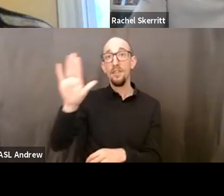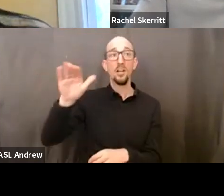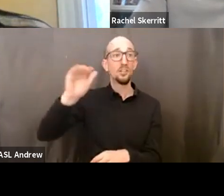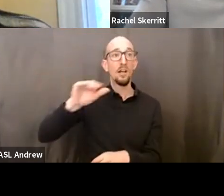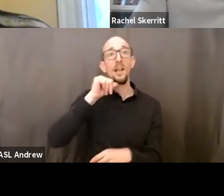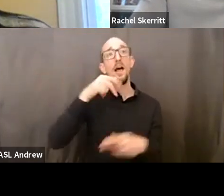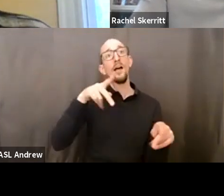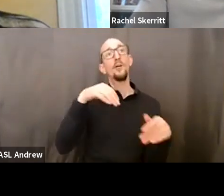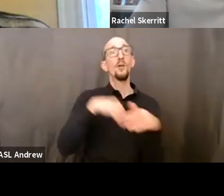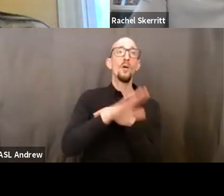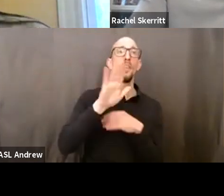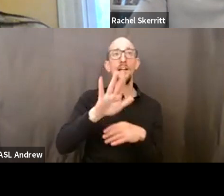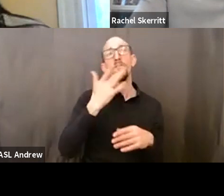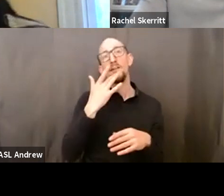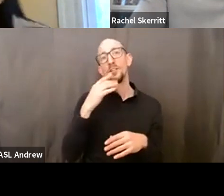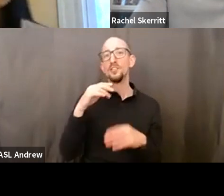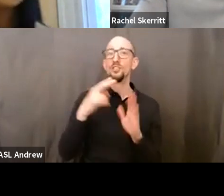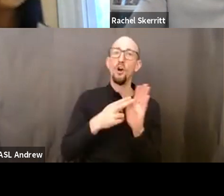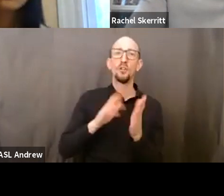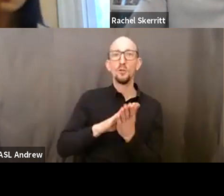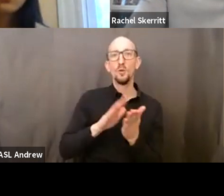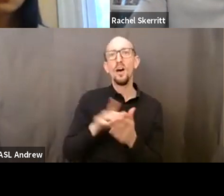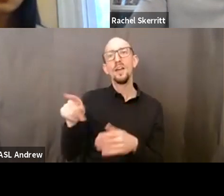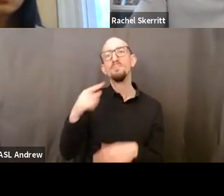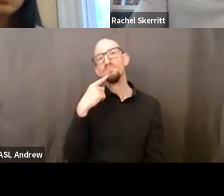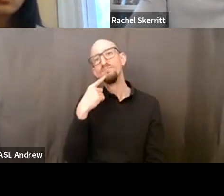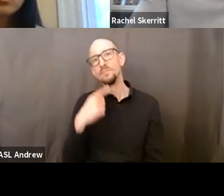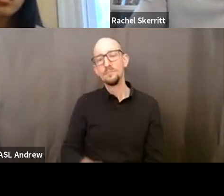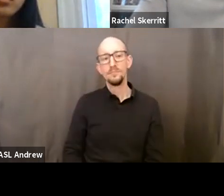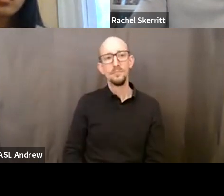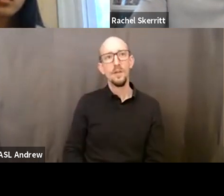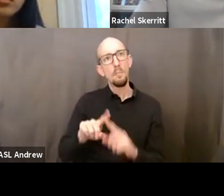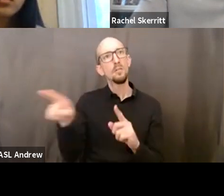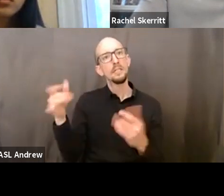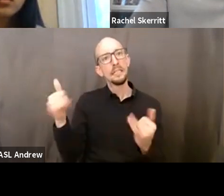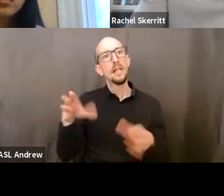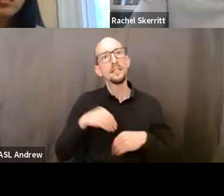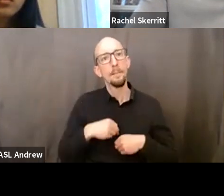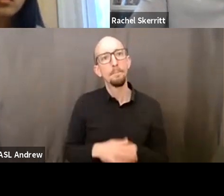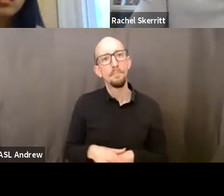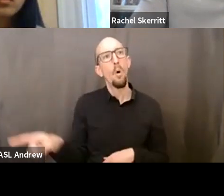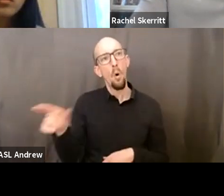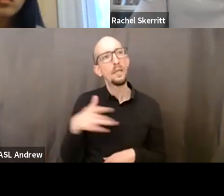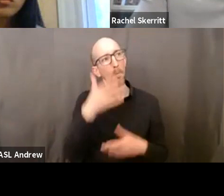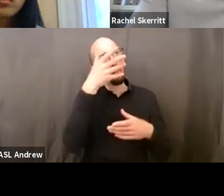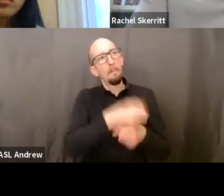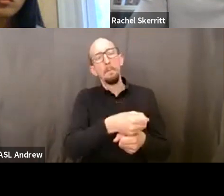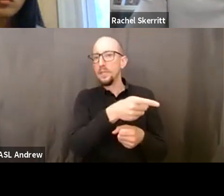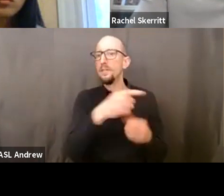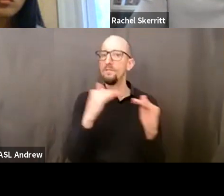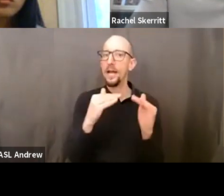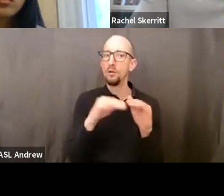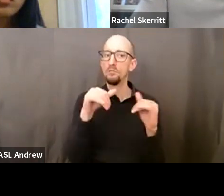their favorite charter school, but they don't question the fairness of